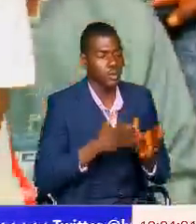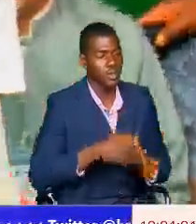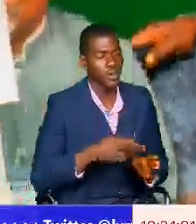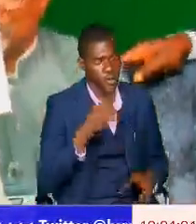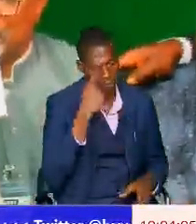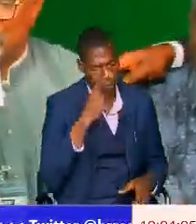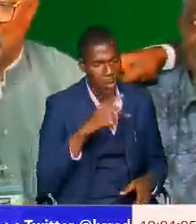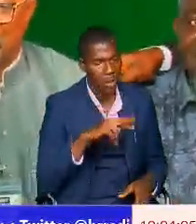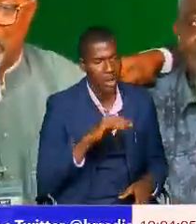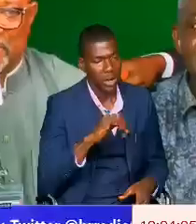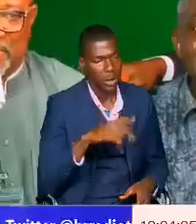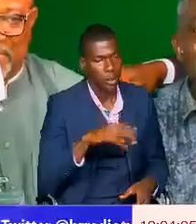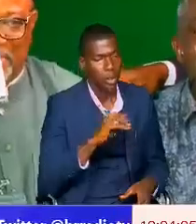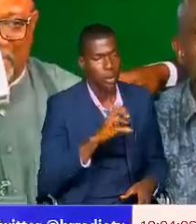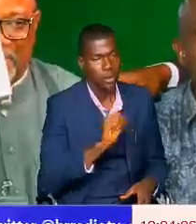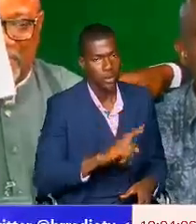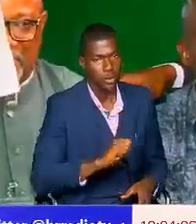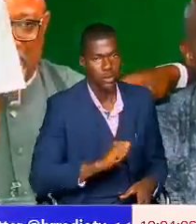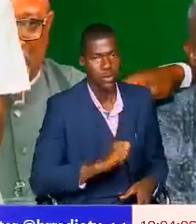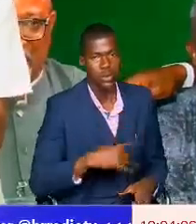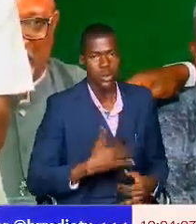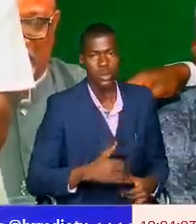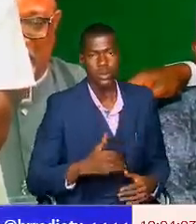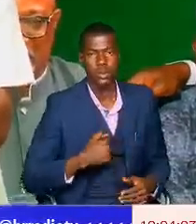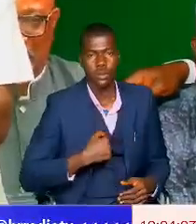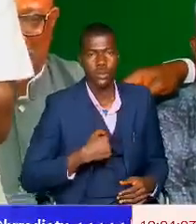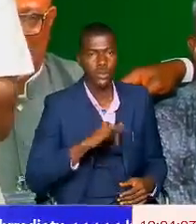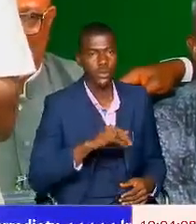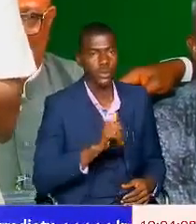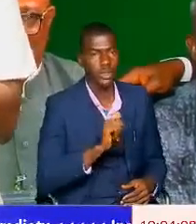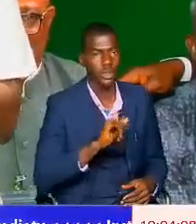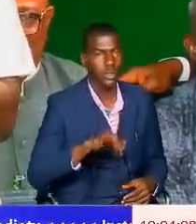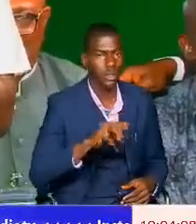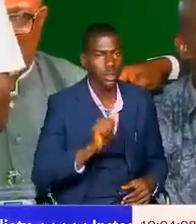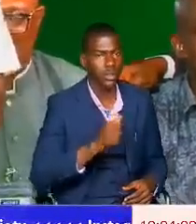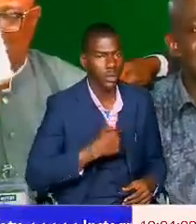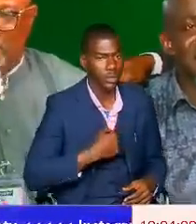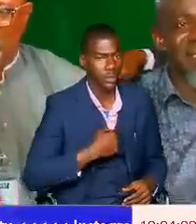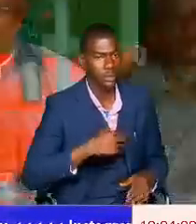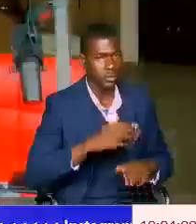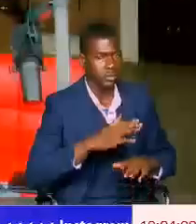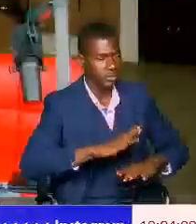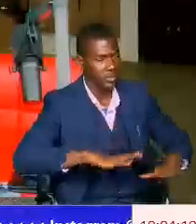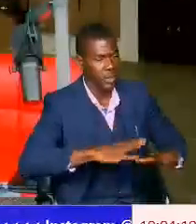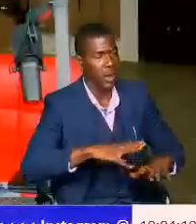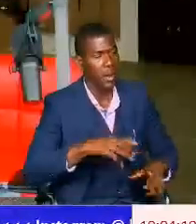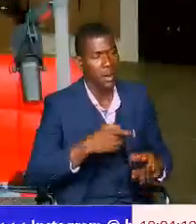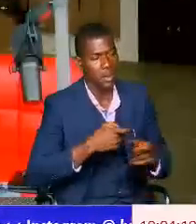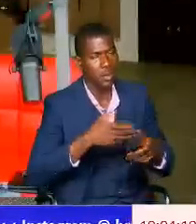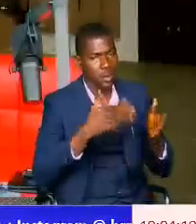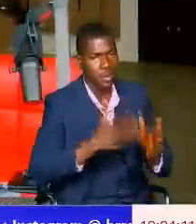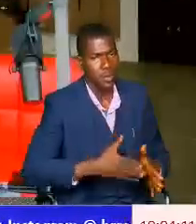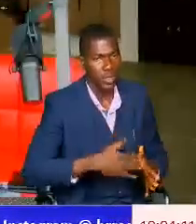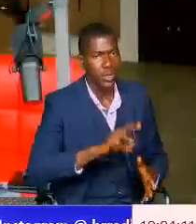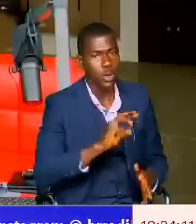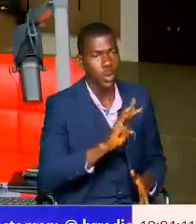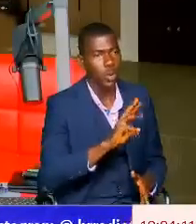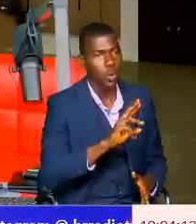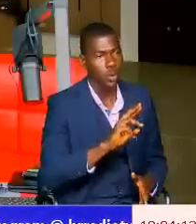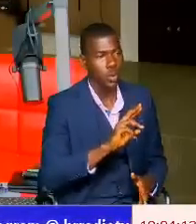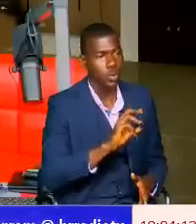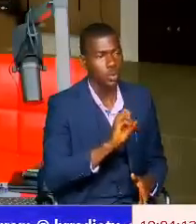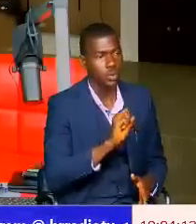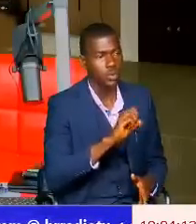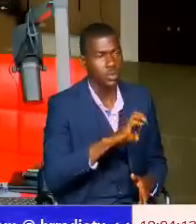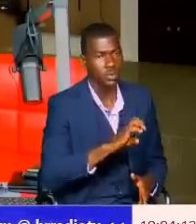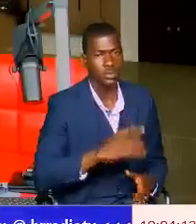Uriah Jaja. I am the General Manager, National Mail Distribution Center, Use. Thank you. Make the clap for them. Uh-huh.